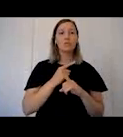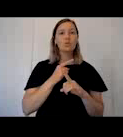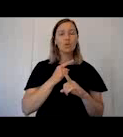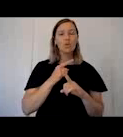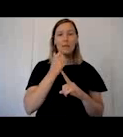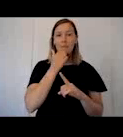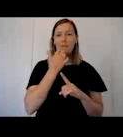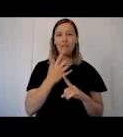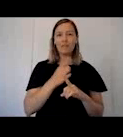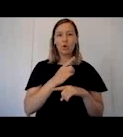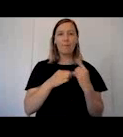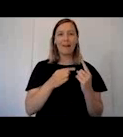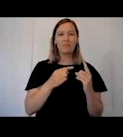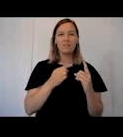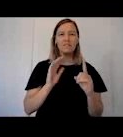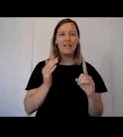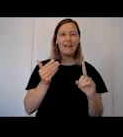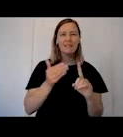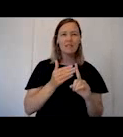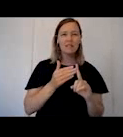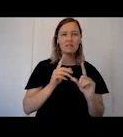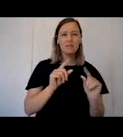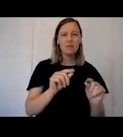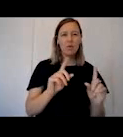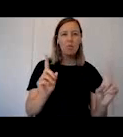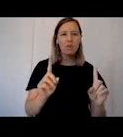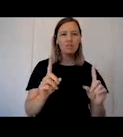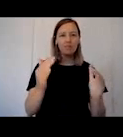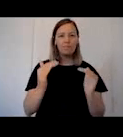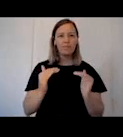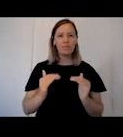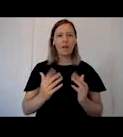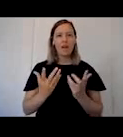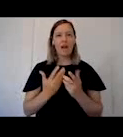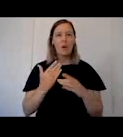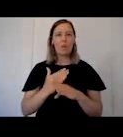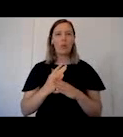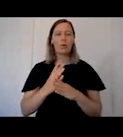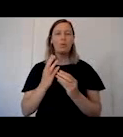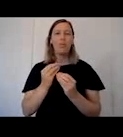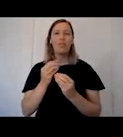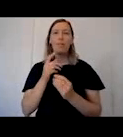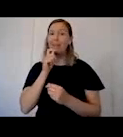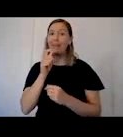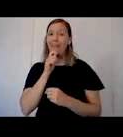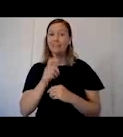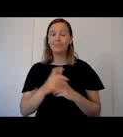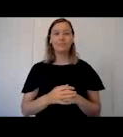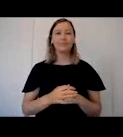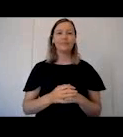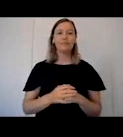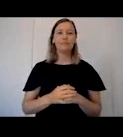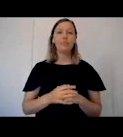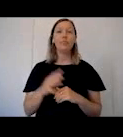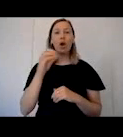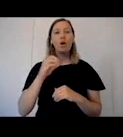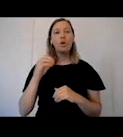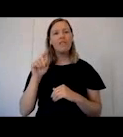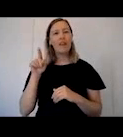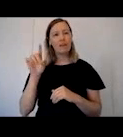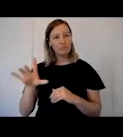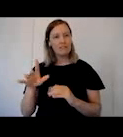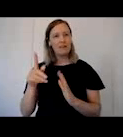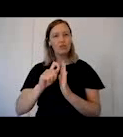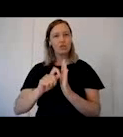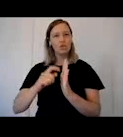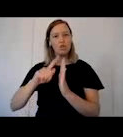tactics, and topic 6, we talk about how to work with the media. As I said before, Olivia, she's a journalist